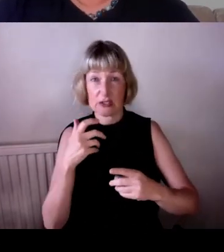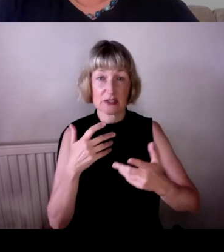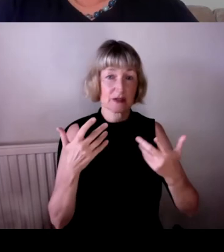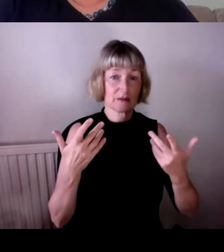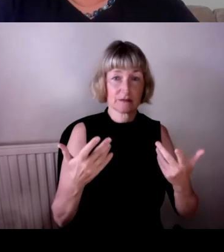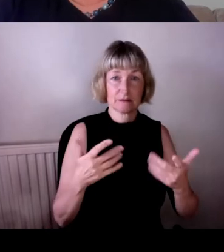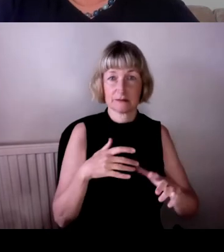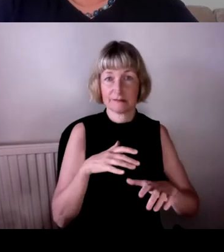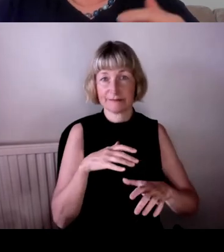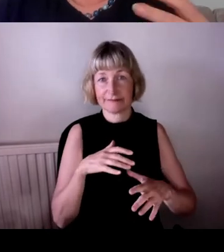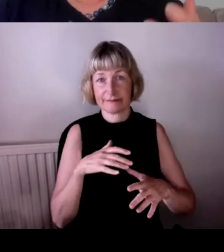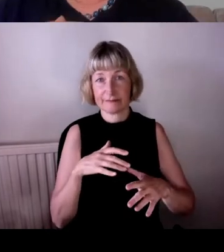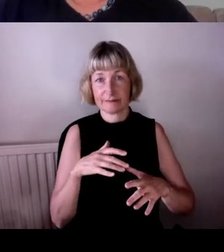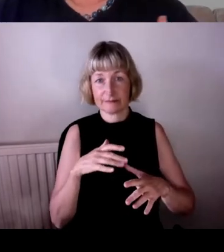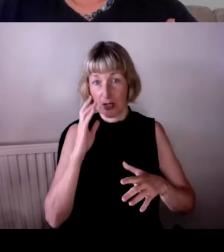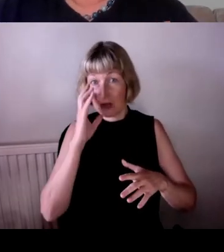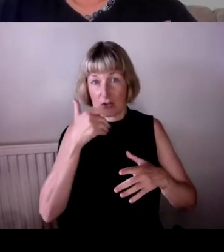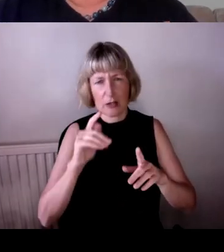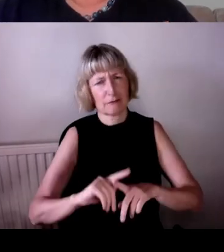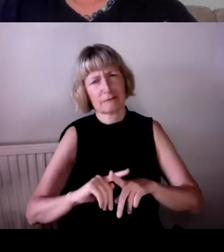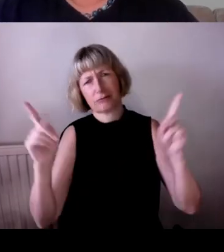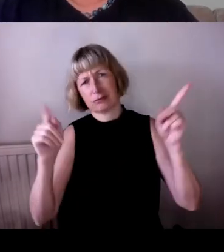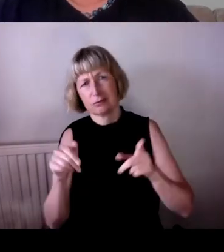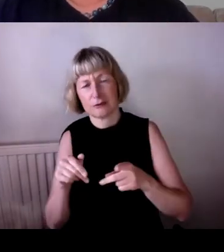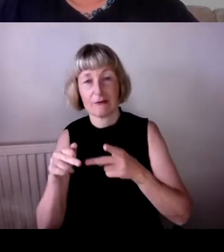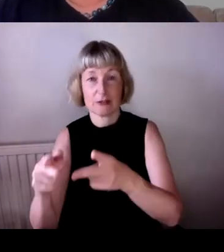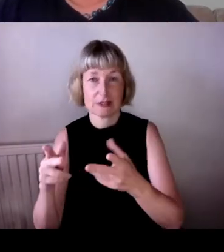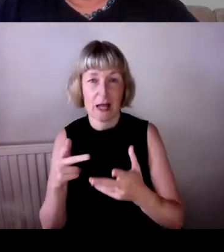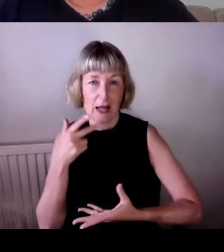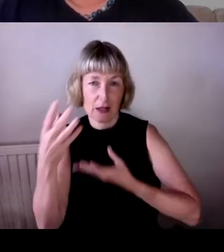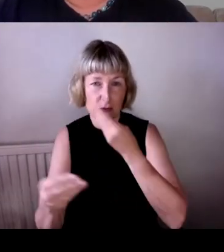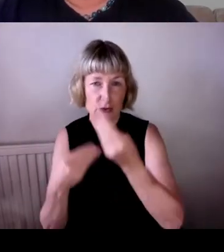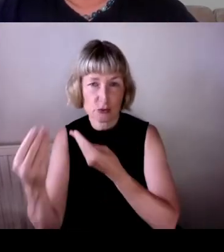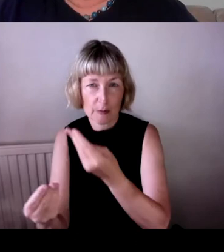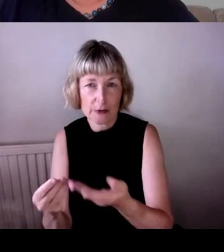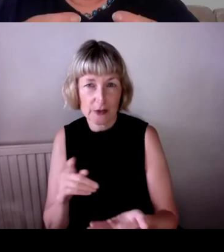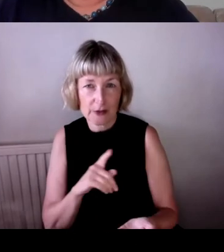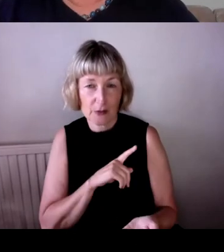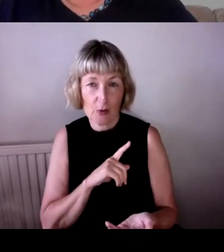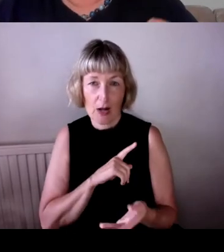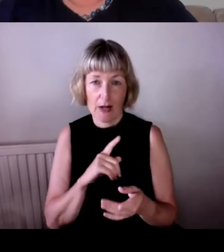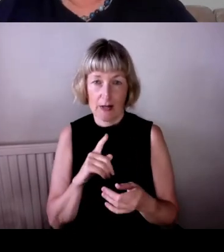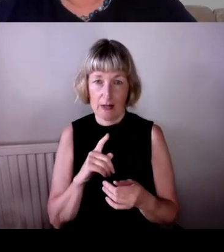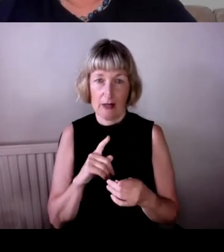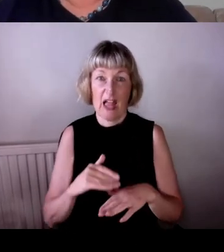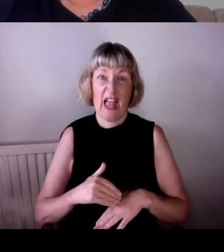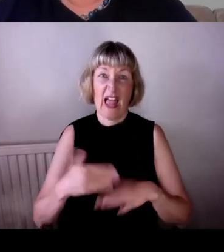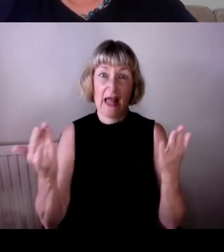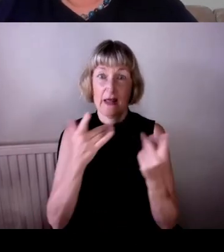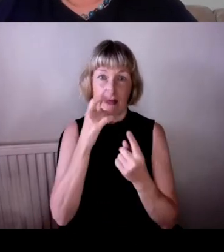with circuses, I work in a very different way, because if I work with circus performers, anything can